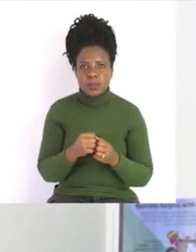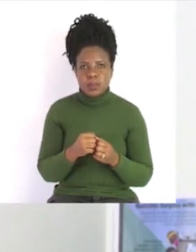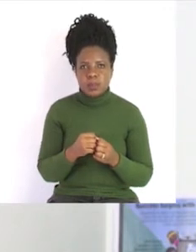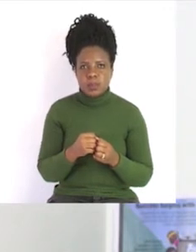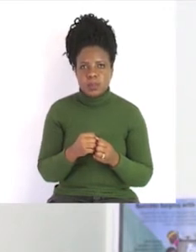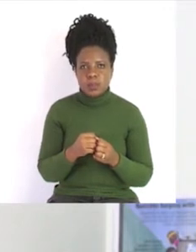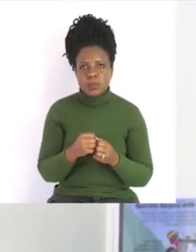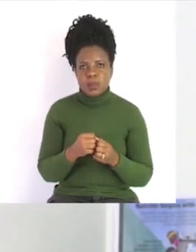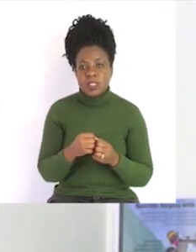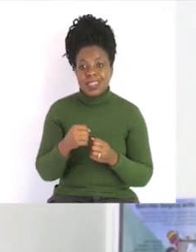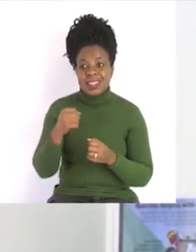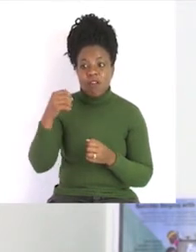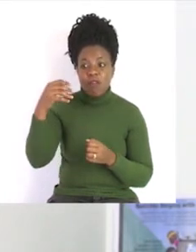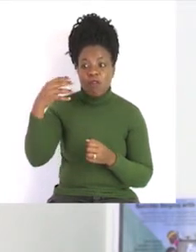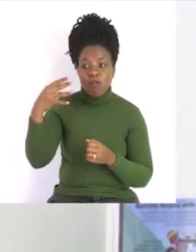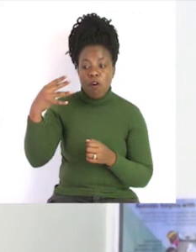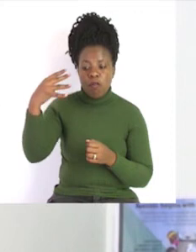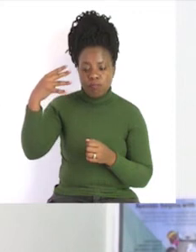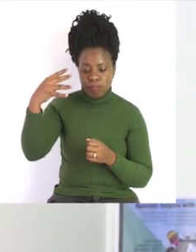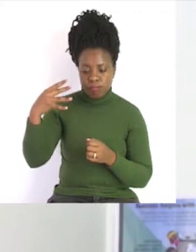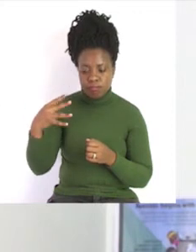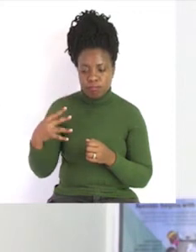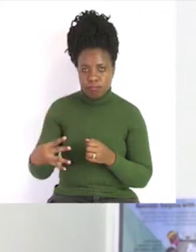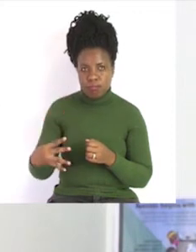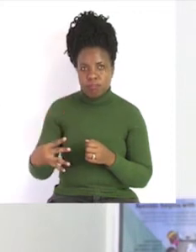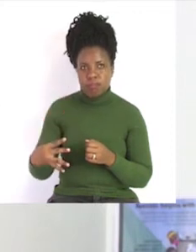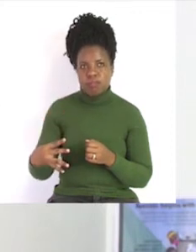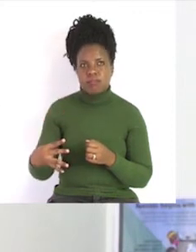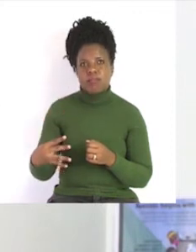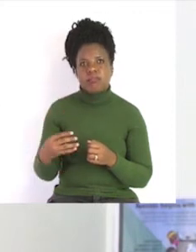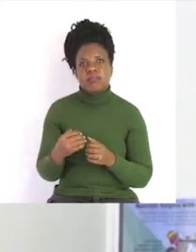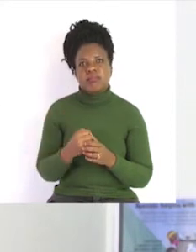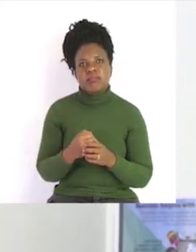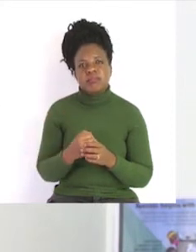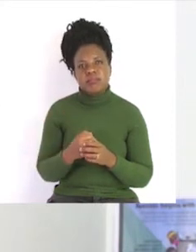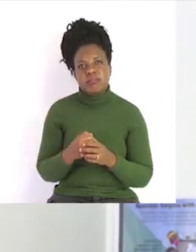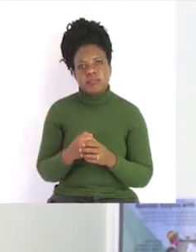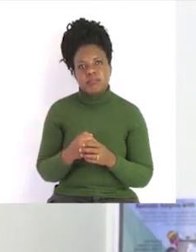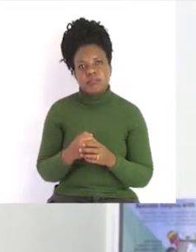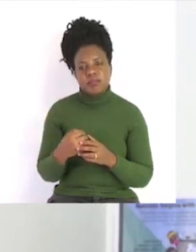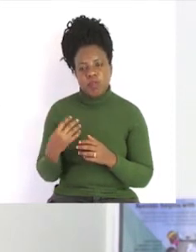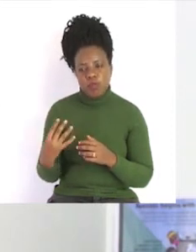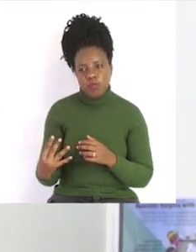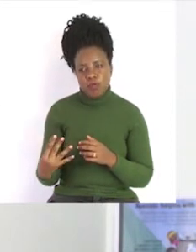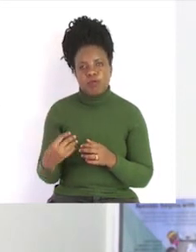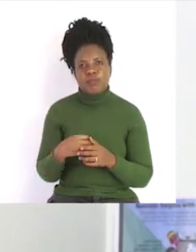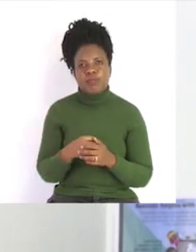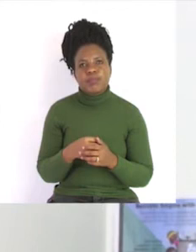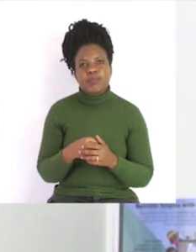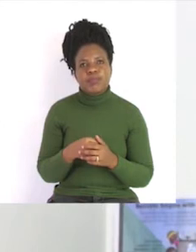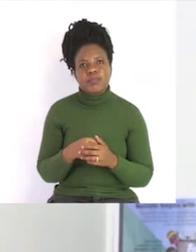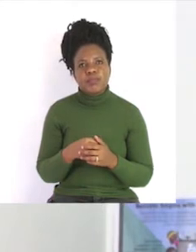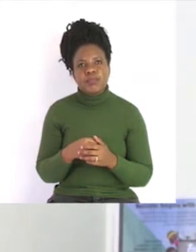me nothing. And then I drop my next number, which is 4,